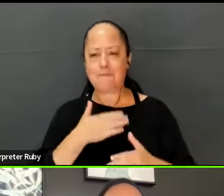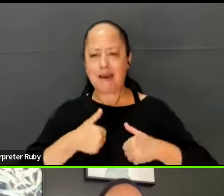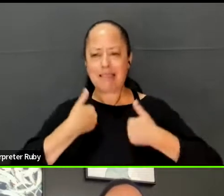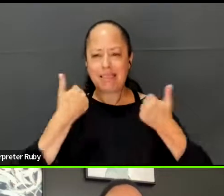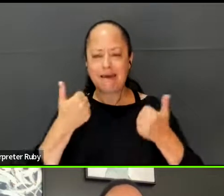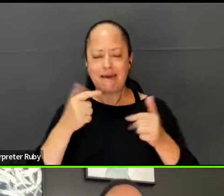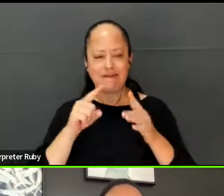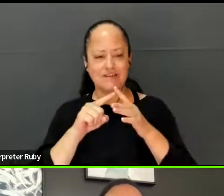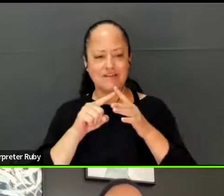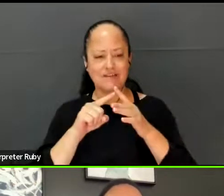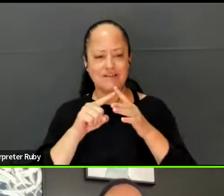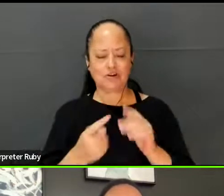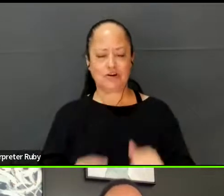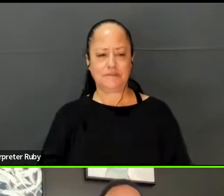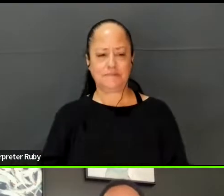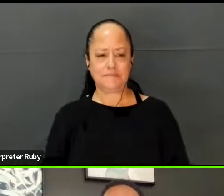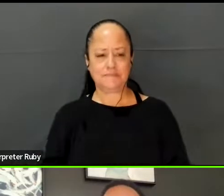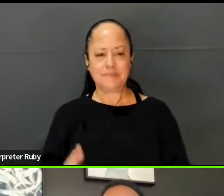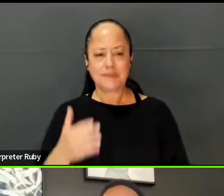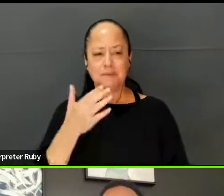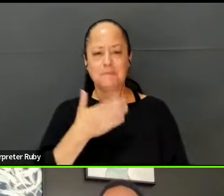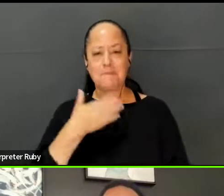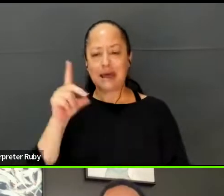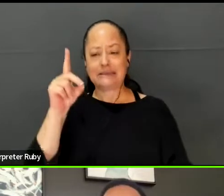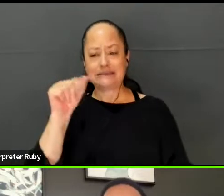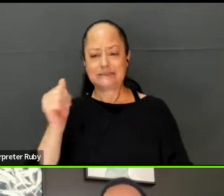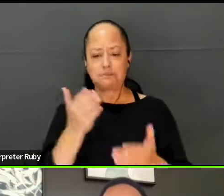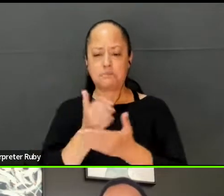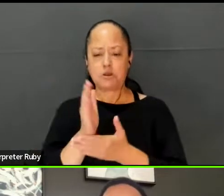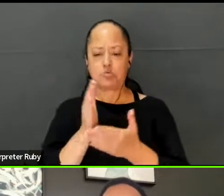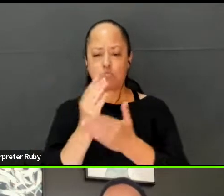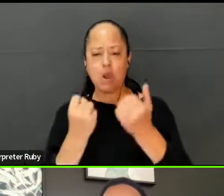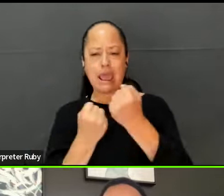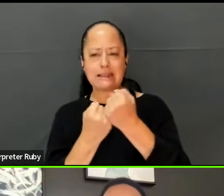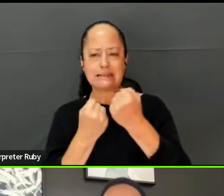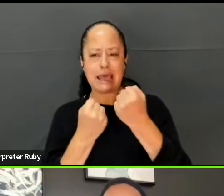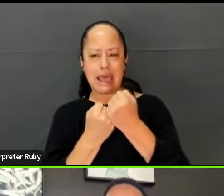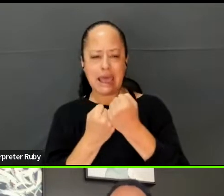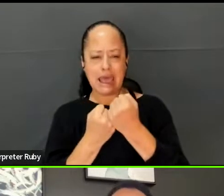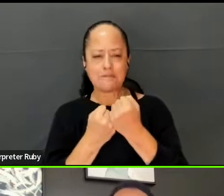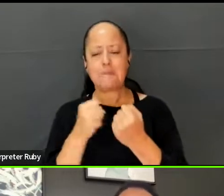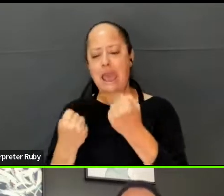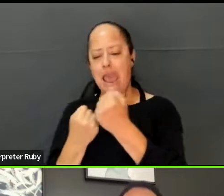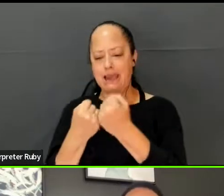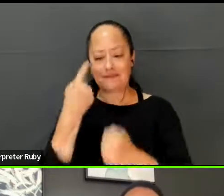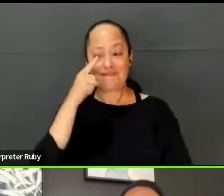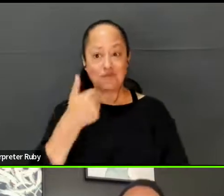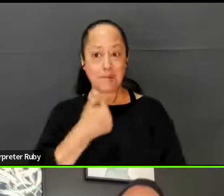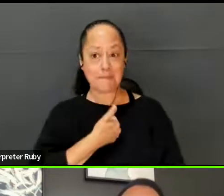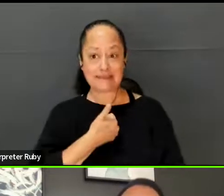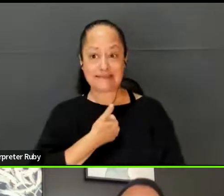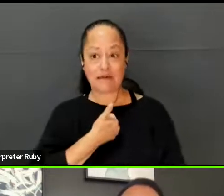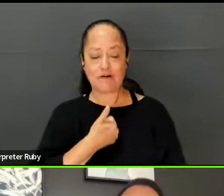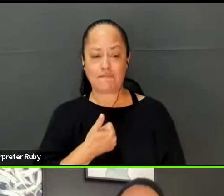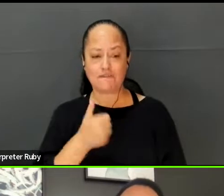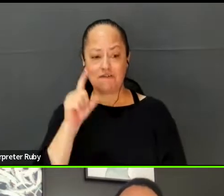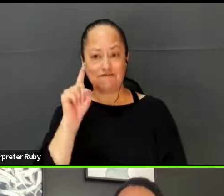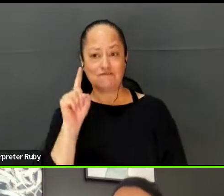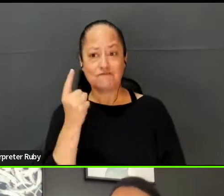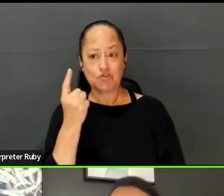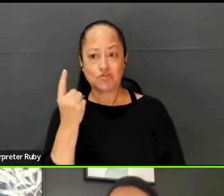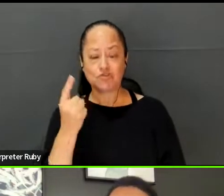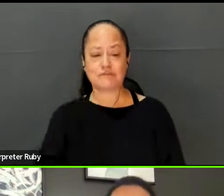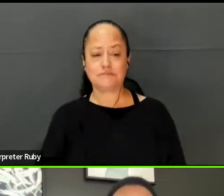started my disability rights advocacy by really advocating for myself first and foremost,